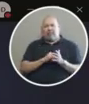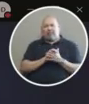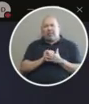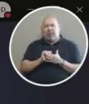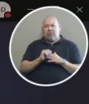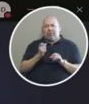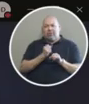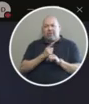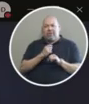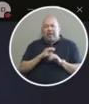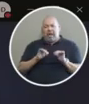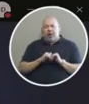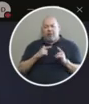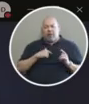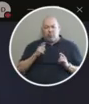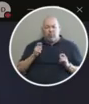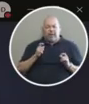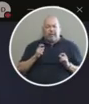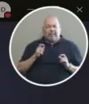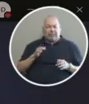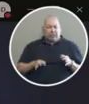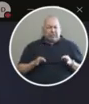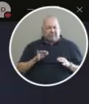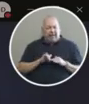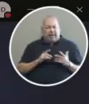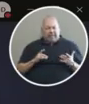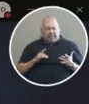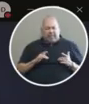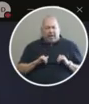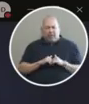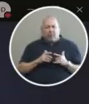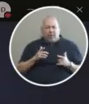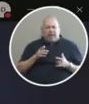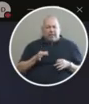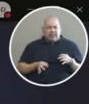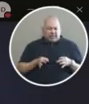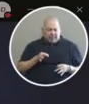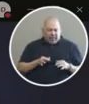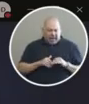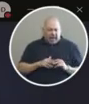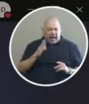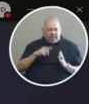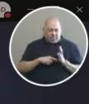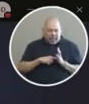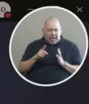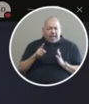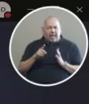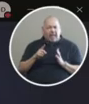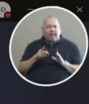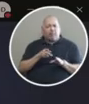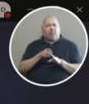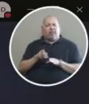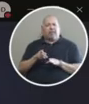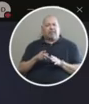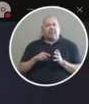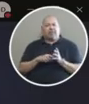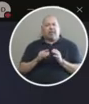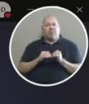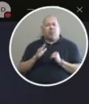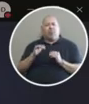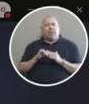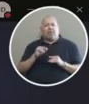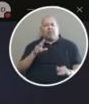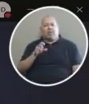$357,000 a year. How can one justify this gap? How can one justify high-paid professionals getting paid more